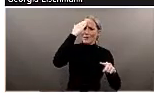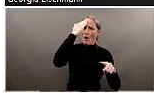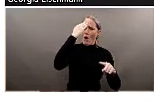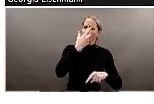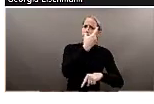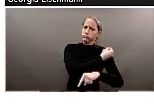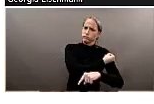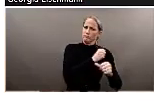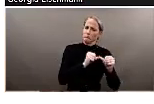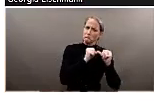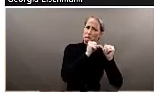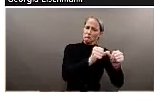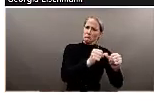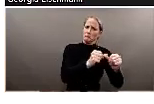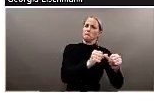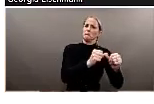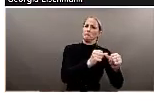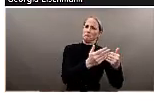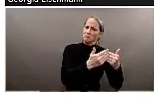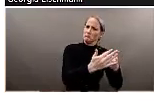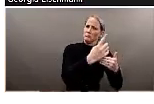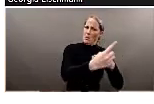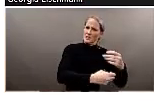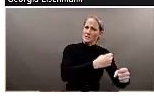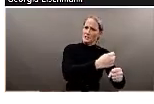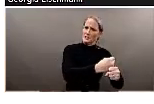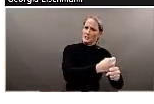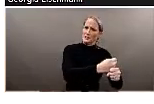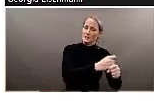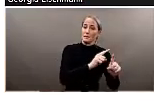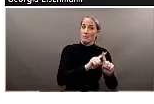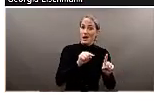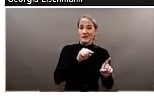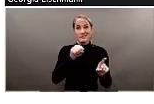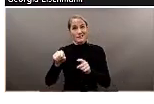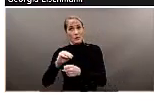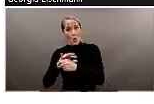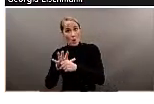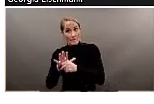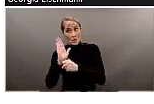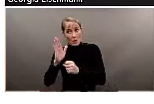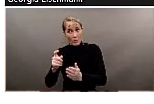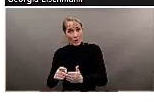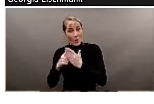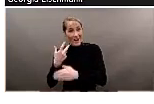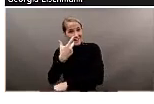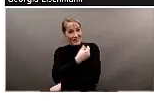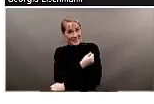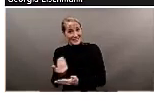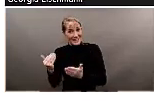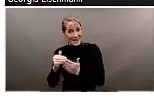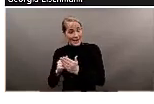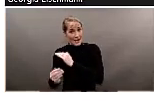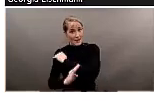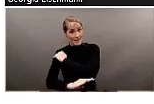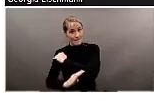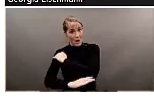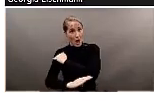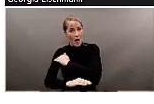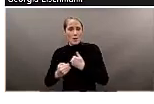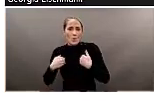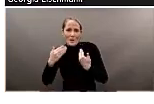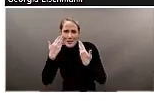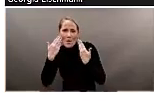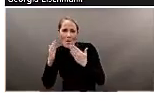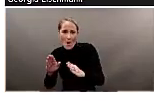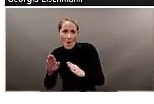how long the protection lasts from the updated COVID vaccines and whether or not there will be a new vaccine in the fall. But for now,